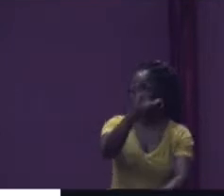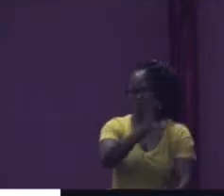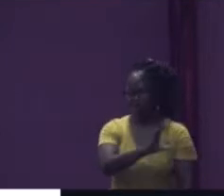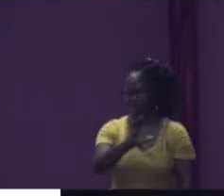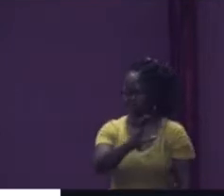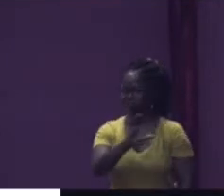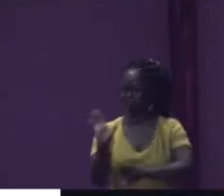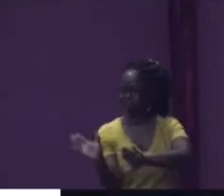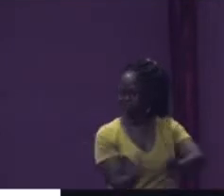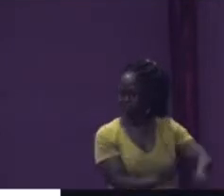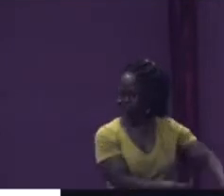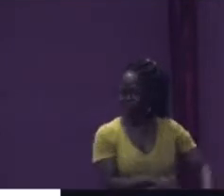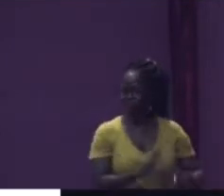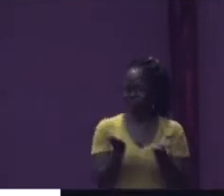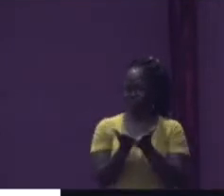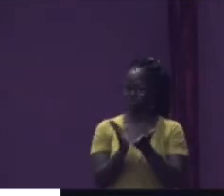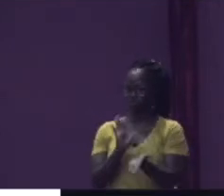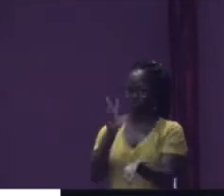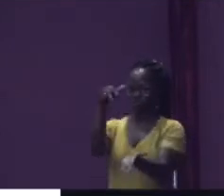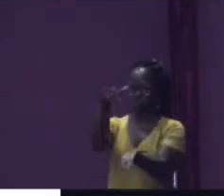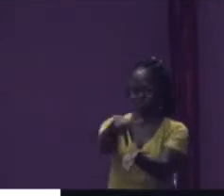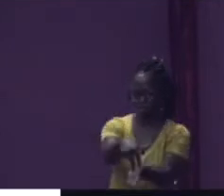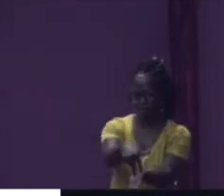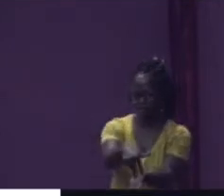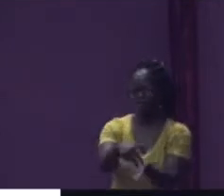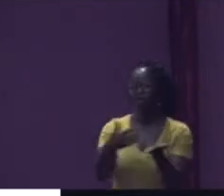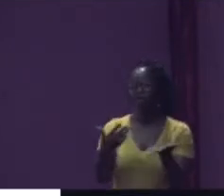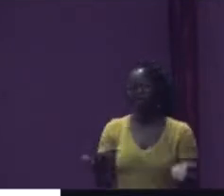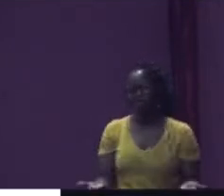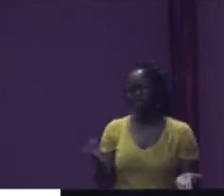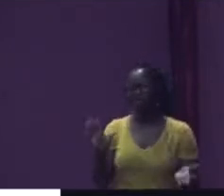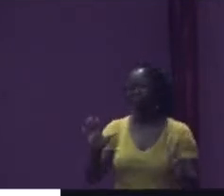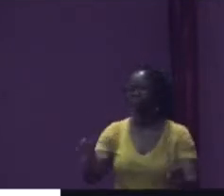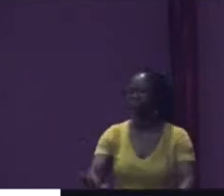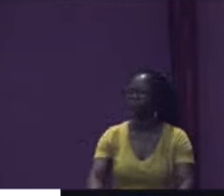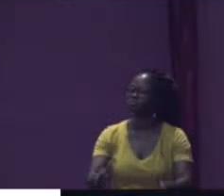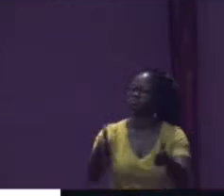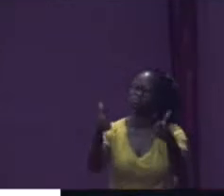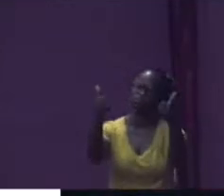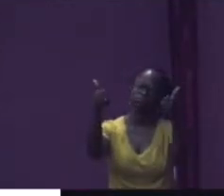But this was a big improvement for some of the people versus the Creek.